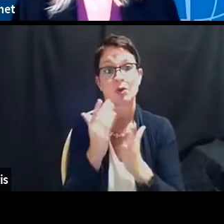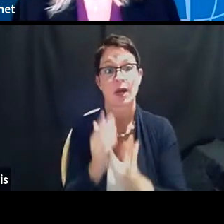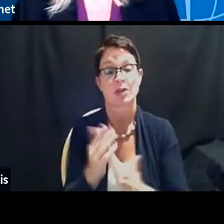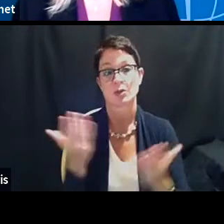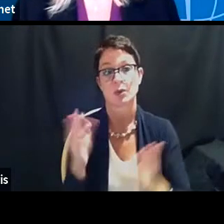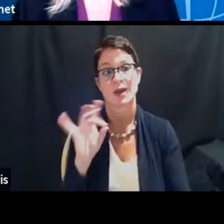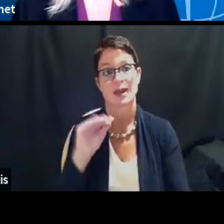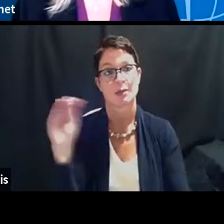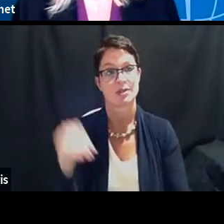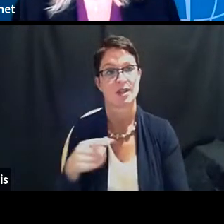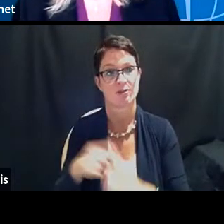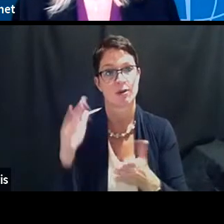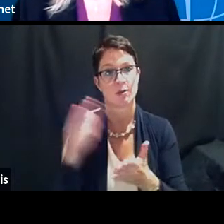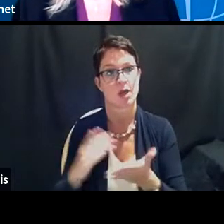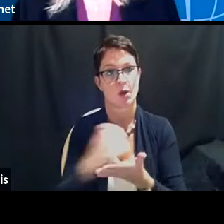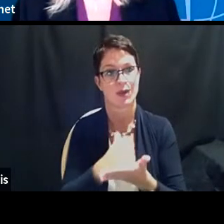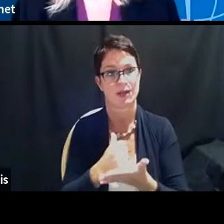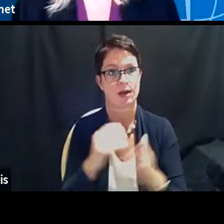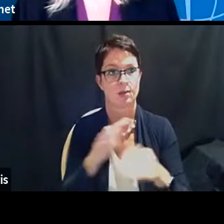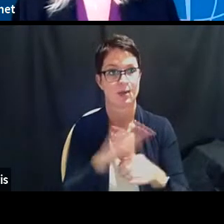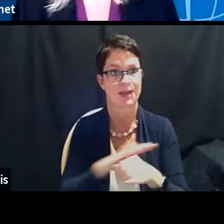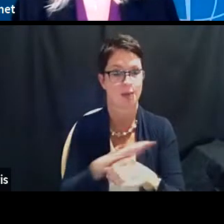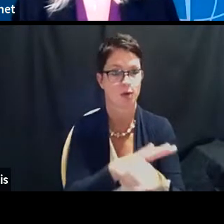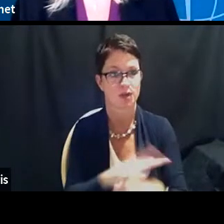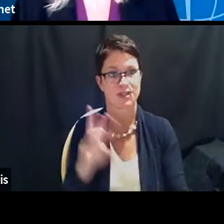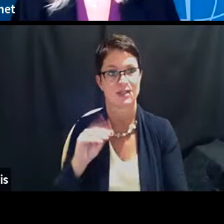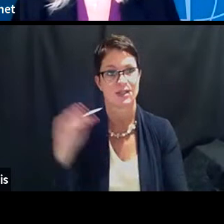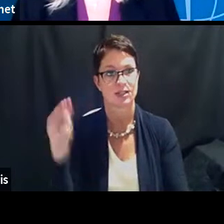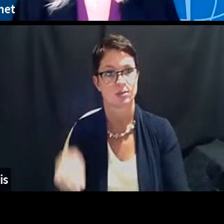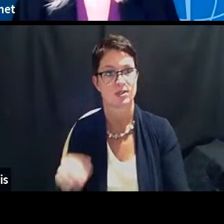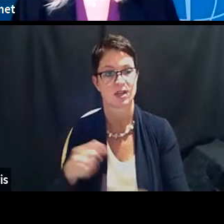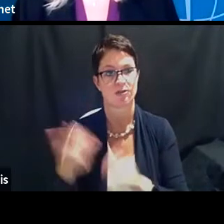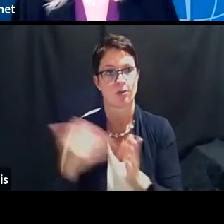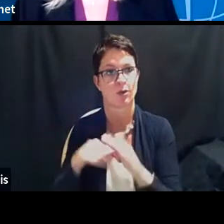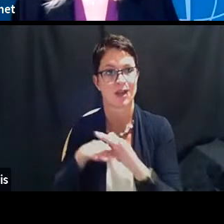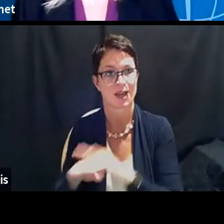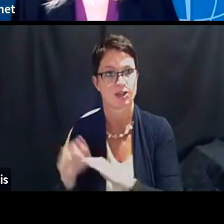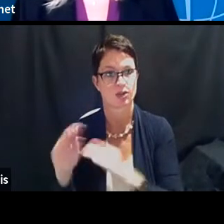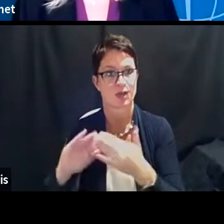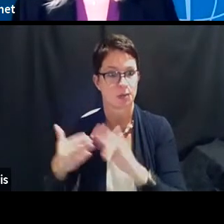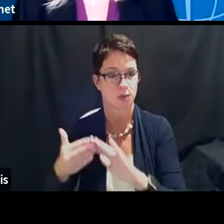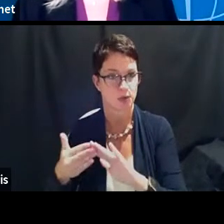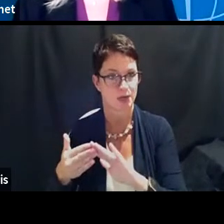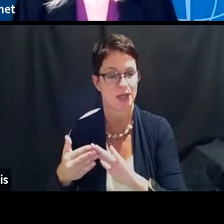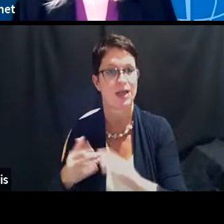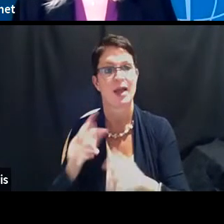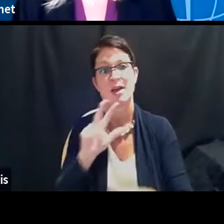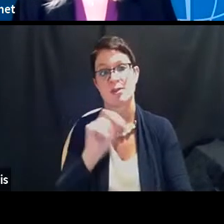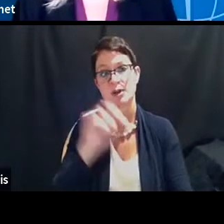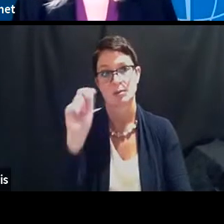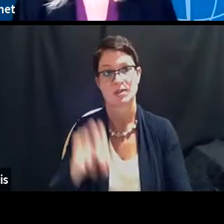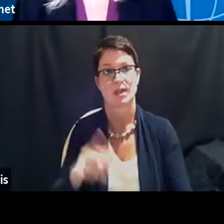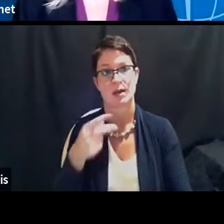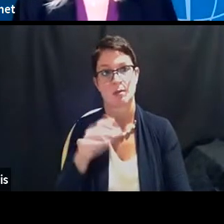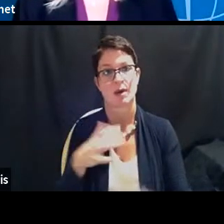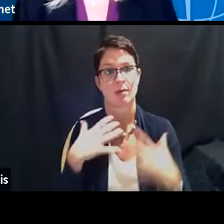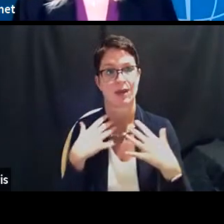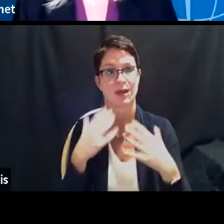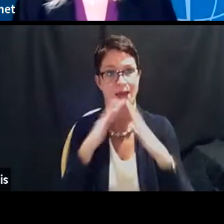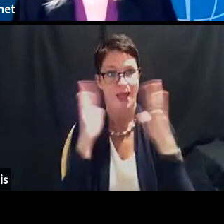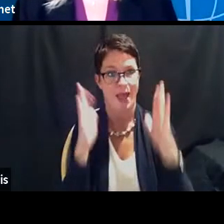80% from low-income neighborhoods, 60% from the reentry community, and about 30% are public housing